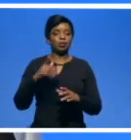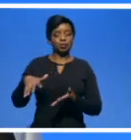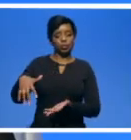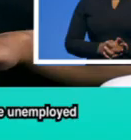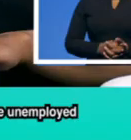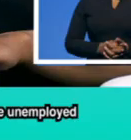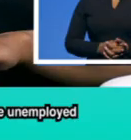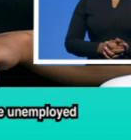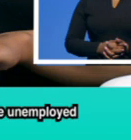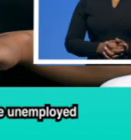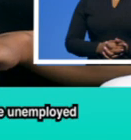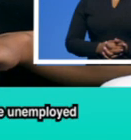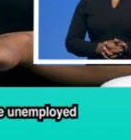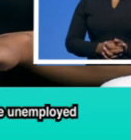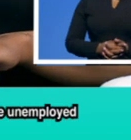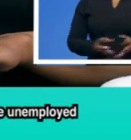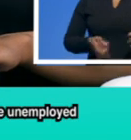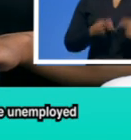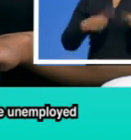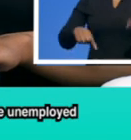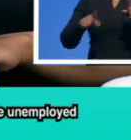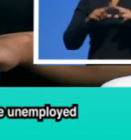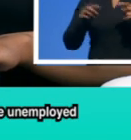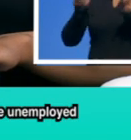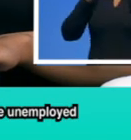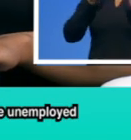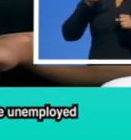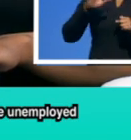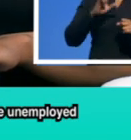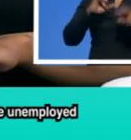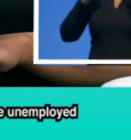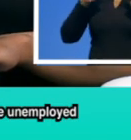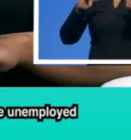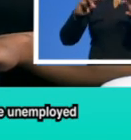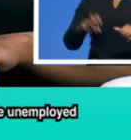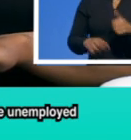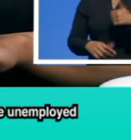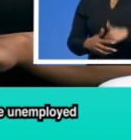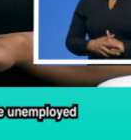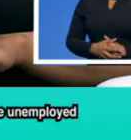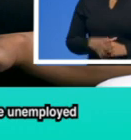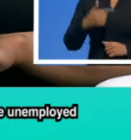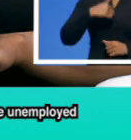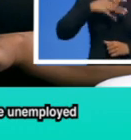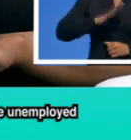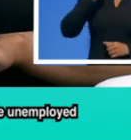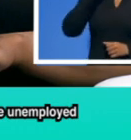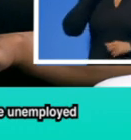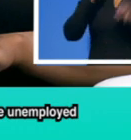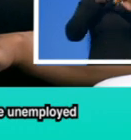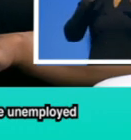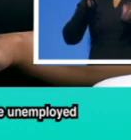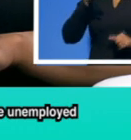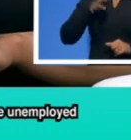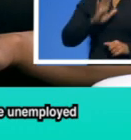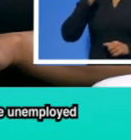the country. We are noting your research, okay? But then I want to know, and everyone wants to know, that